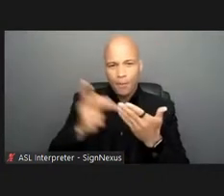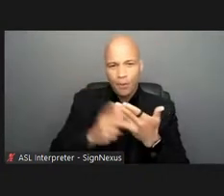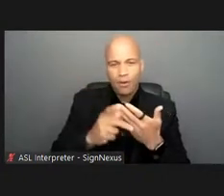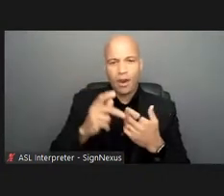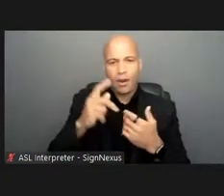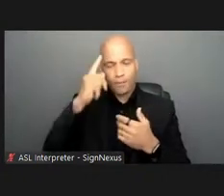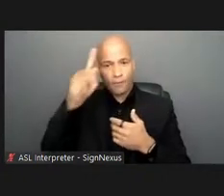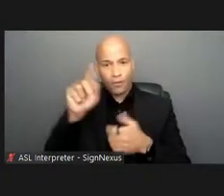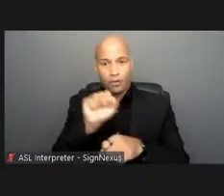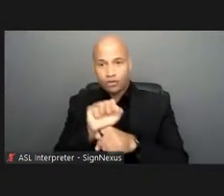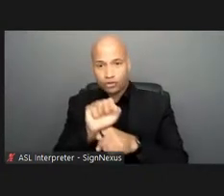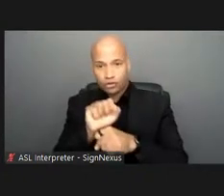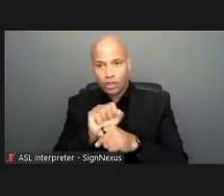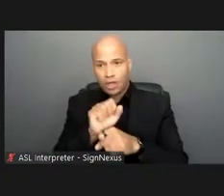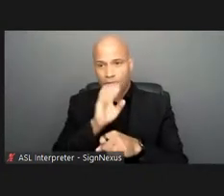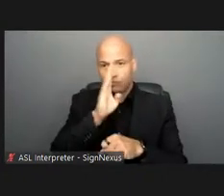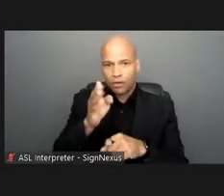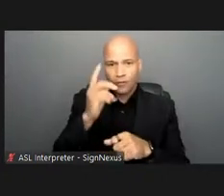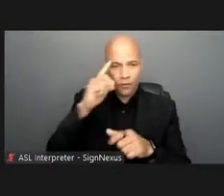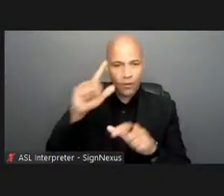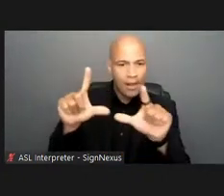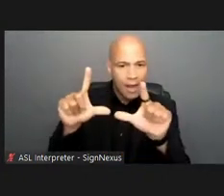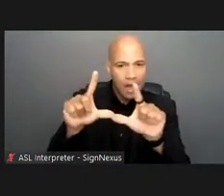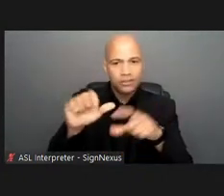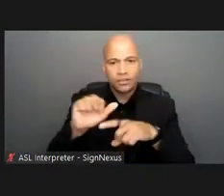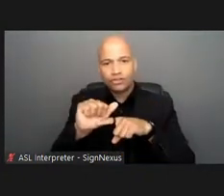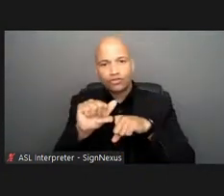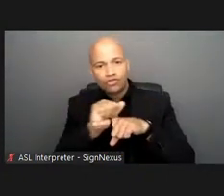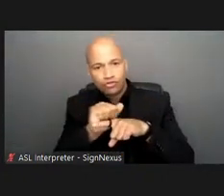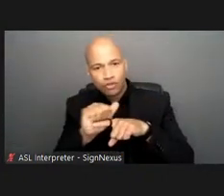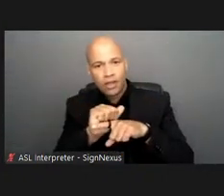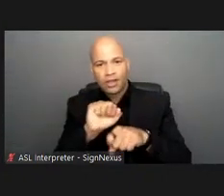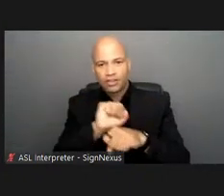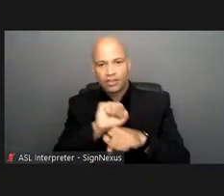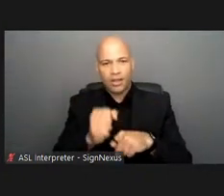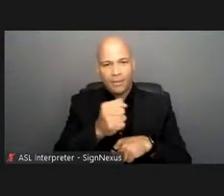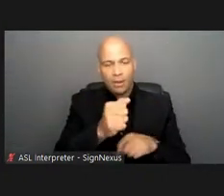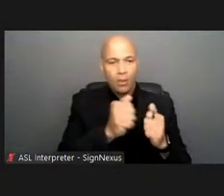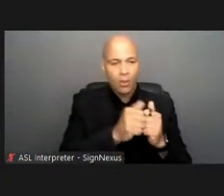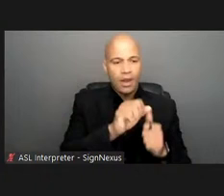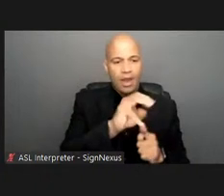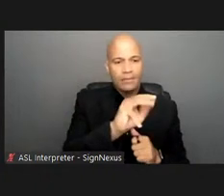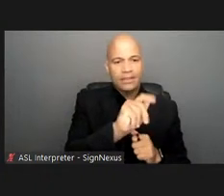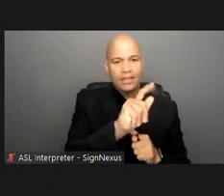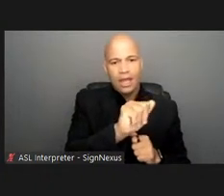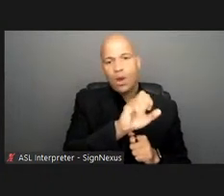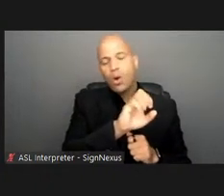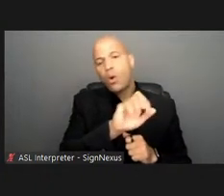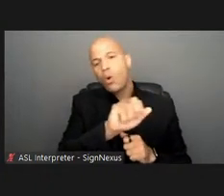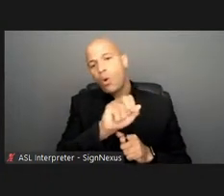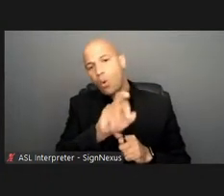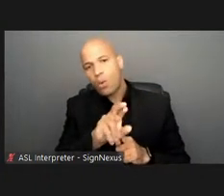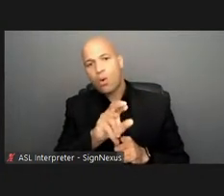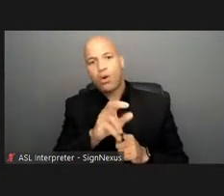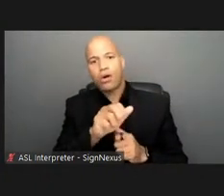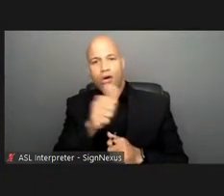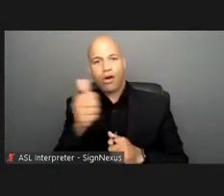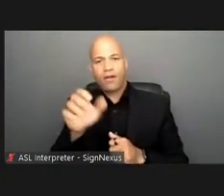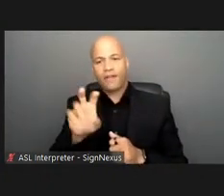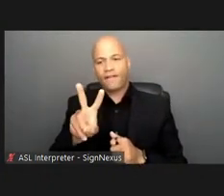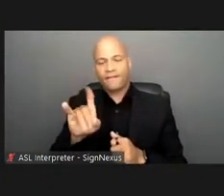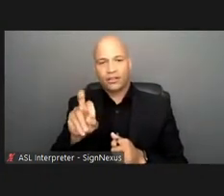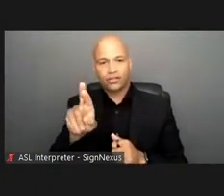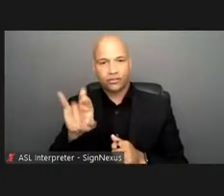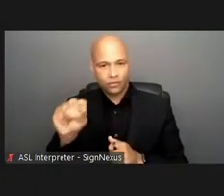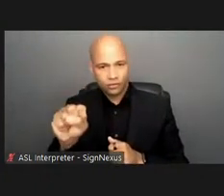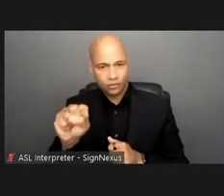with a direct Pathway to licensing training and job placement with MTA or its Affiliated vendors at no cost to the drivers